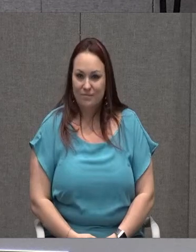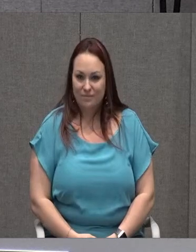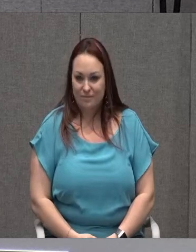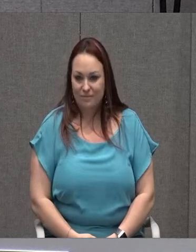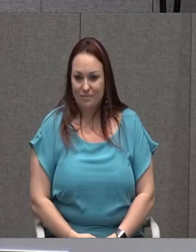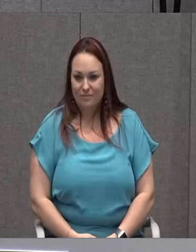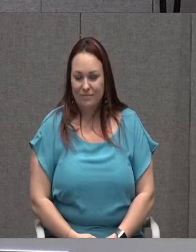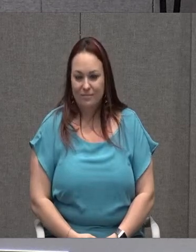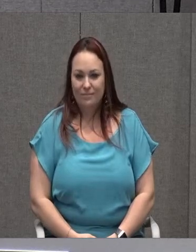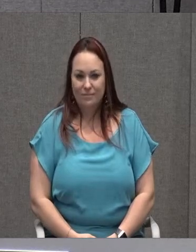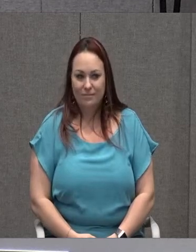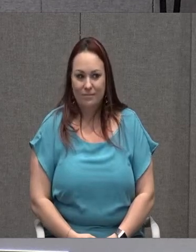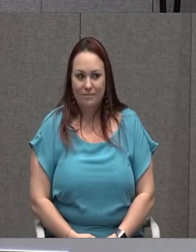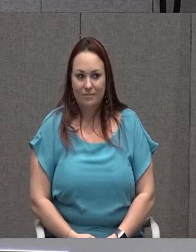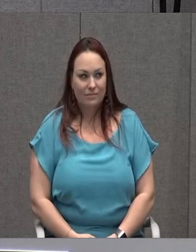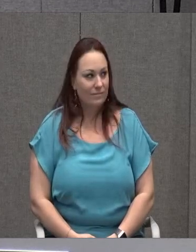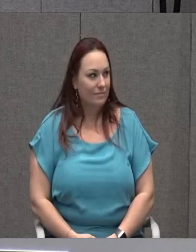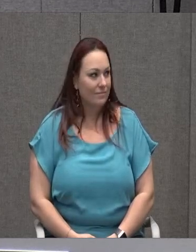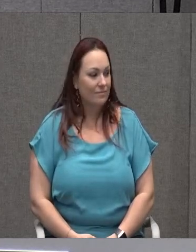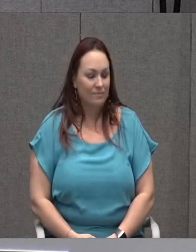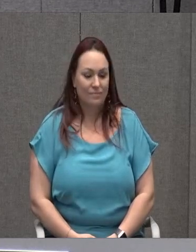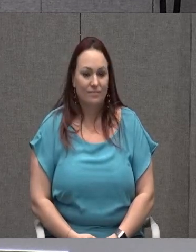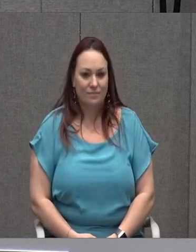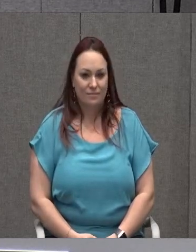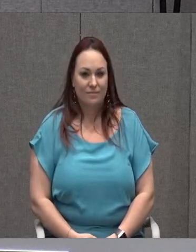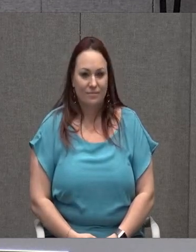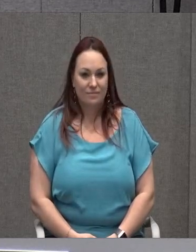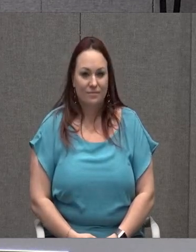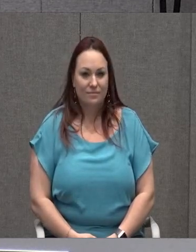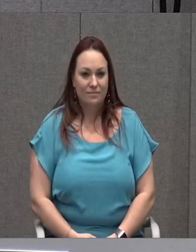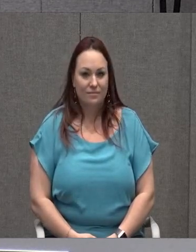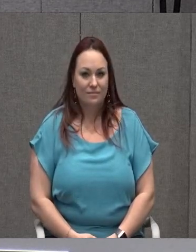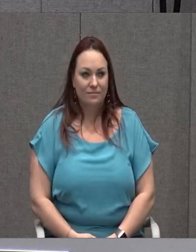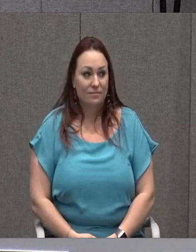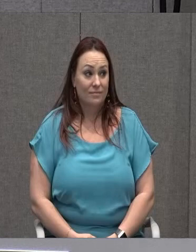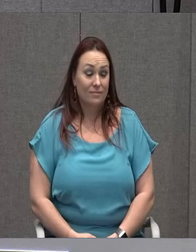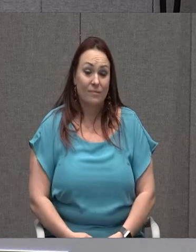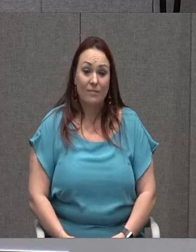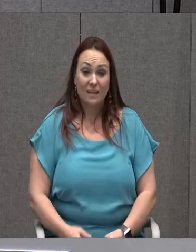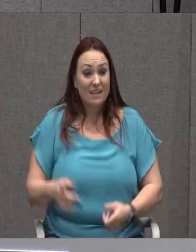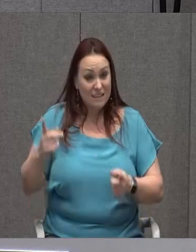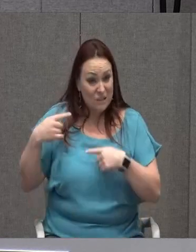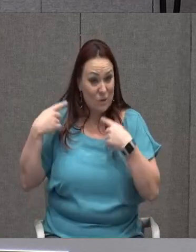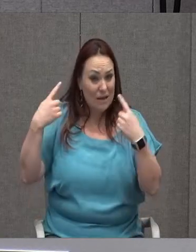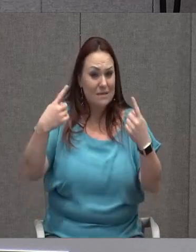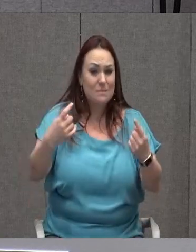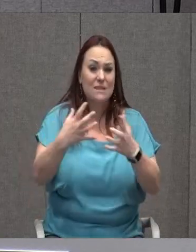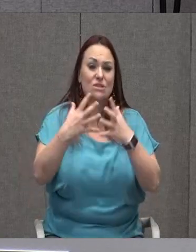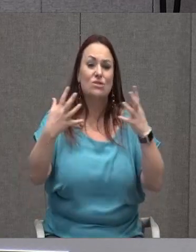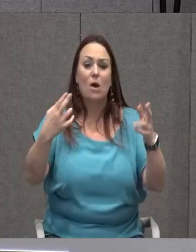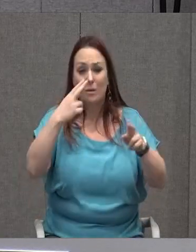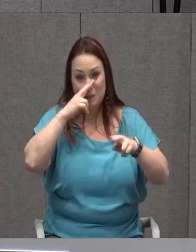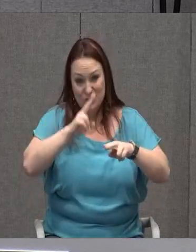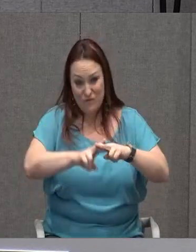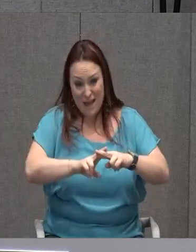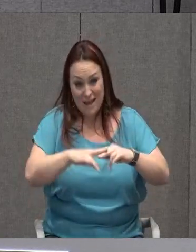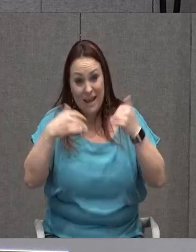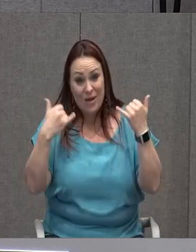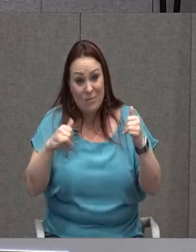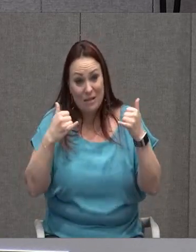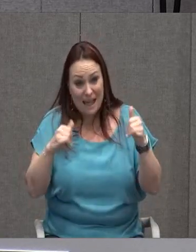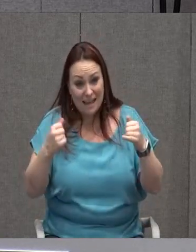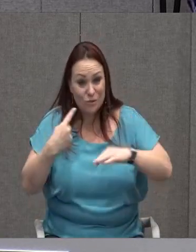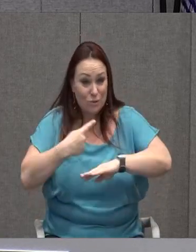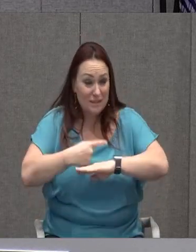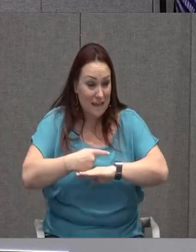para disfrutar todo que estamos haciendo. So, it has been so much fun playing with you